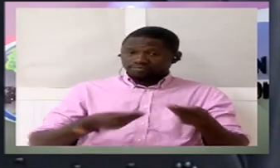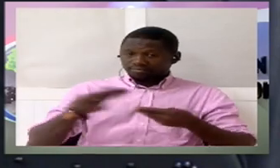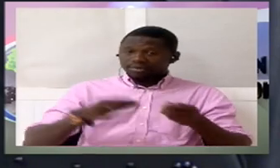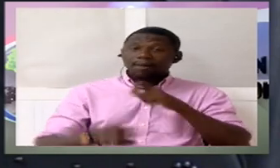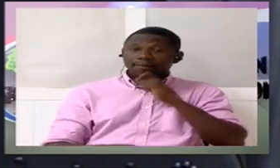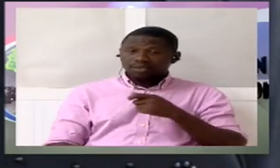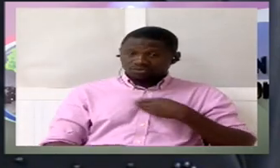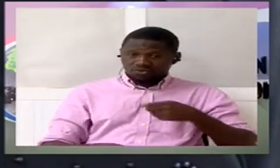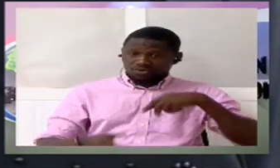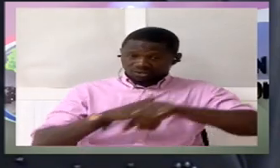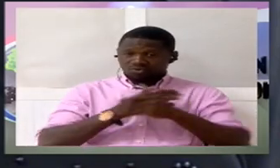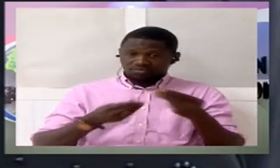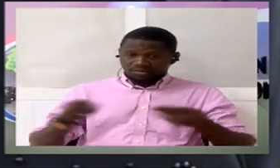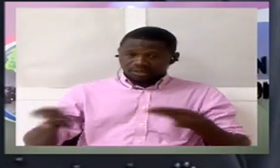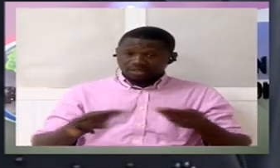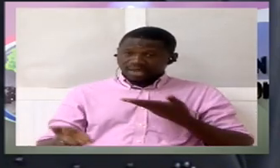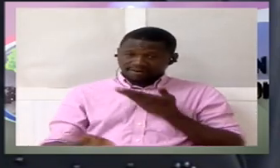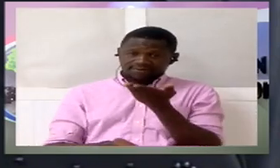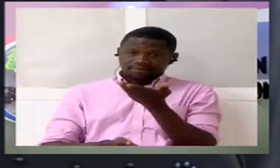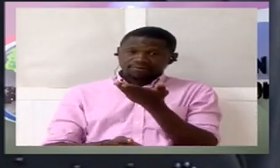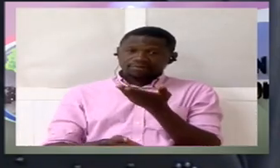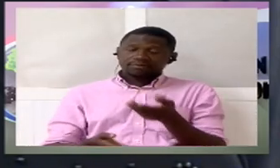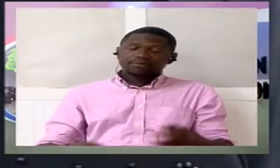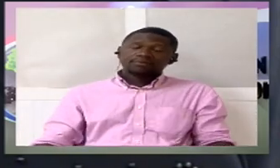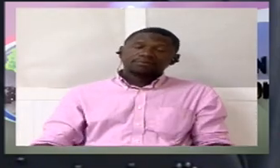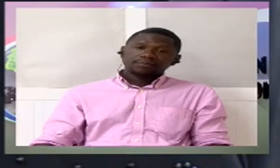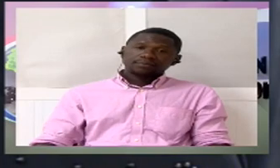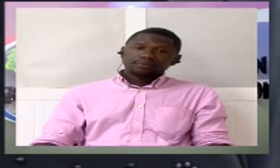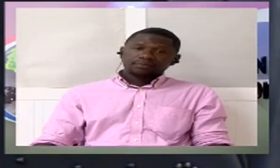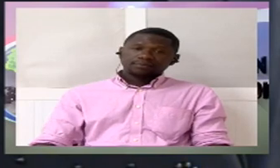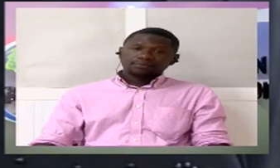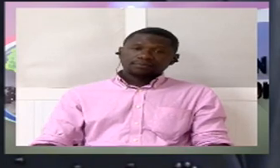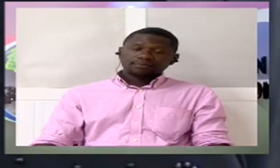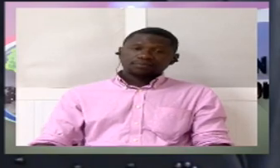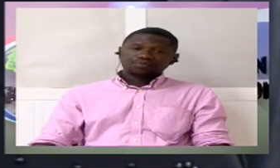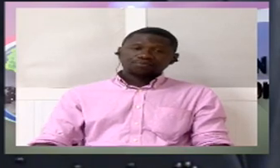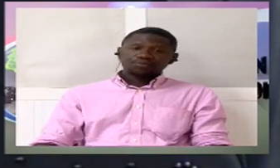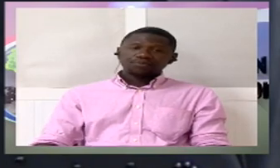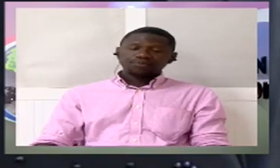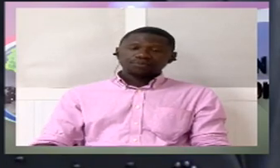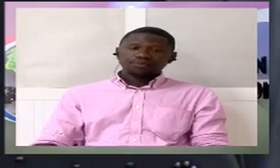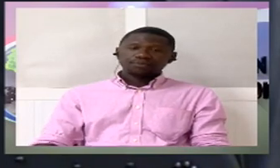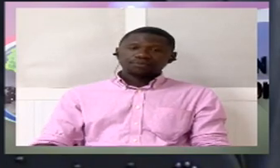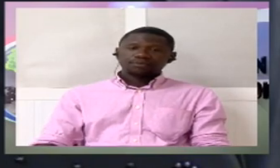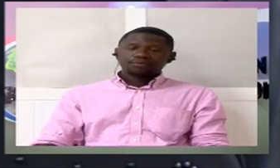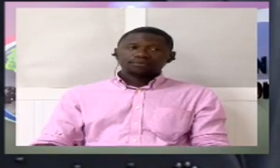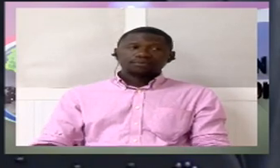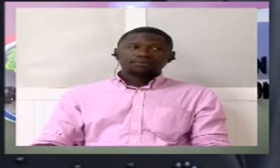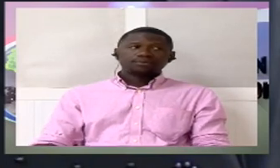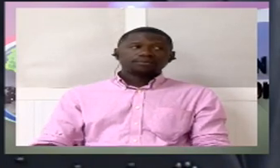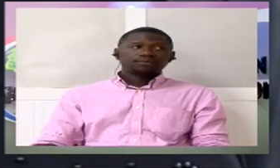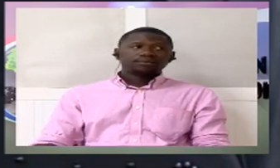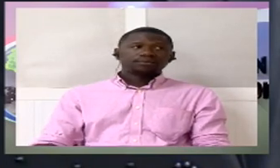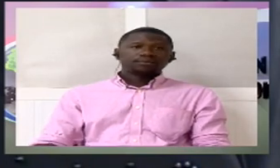a fisheries department. A butter fisheries department, and Atana do cook a mansakunda kono, wo kolalum in